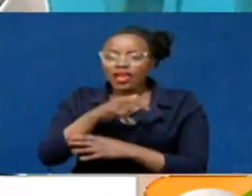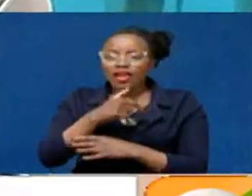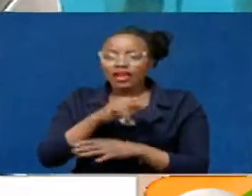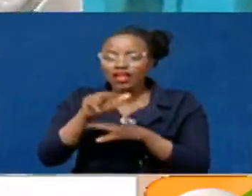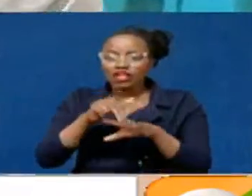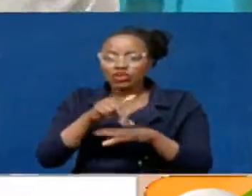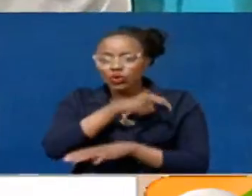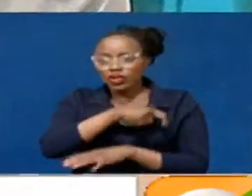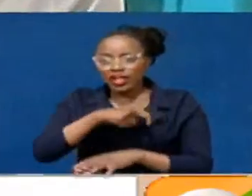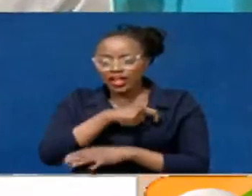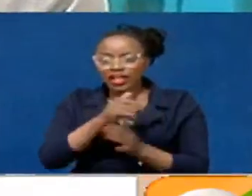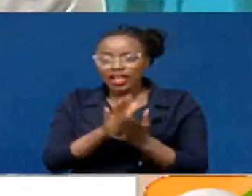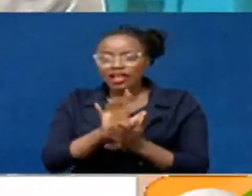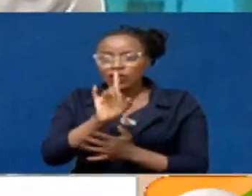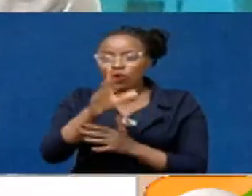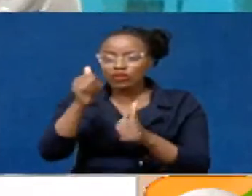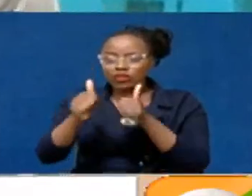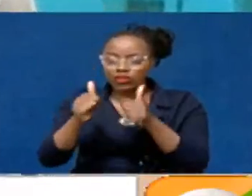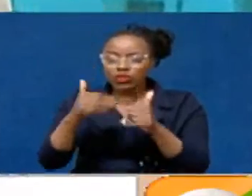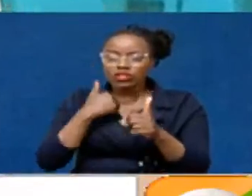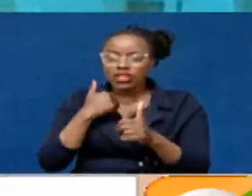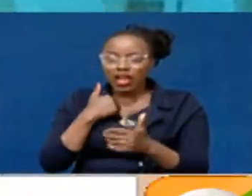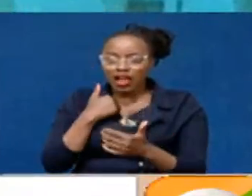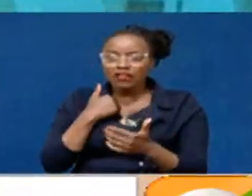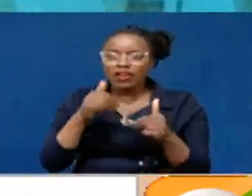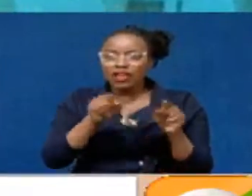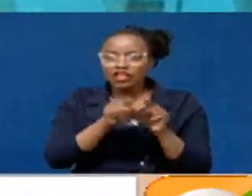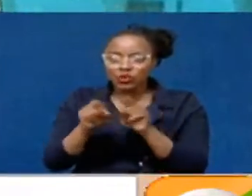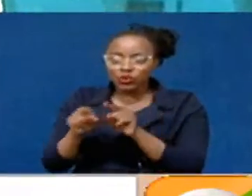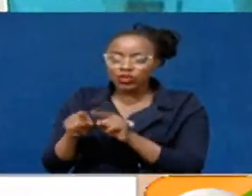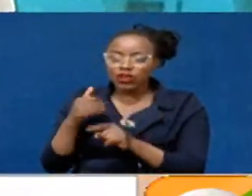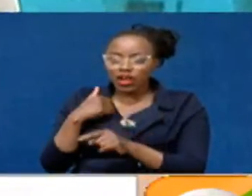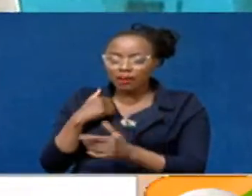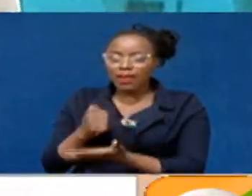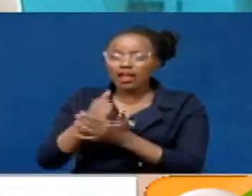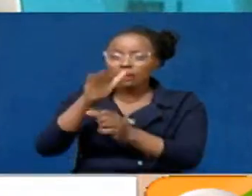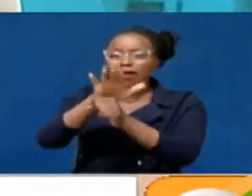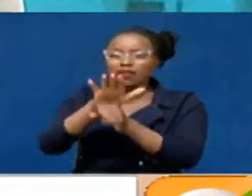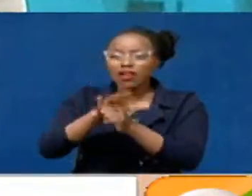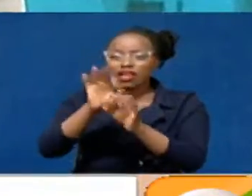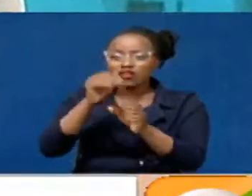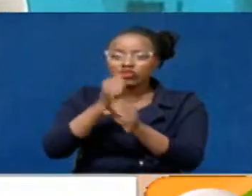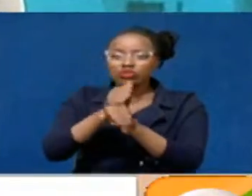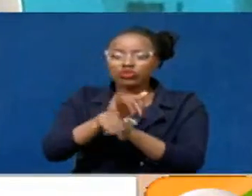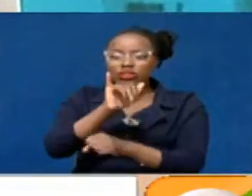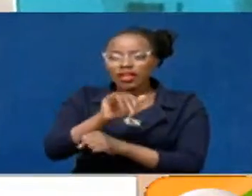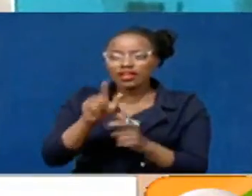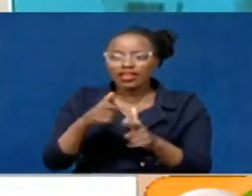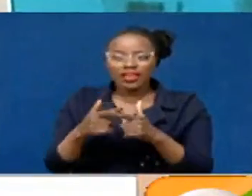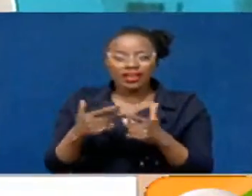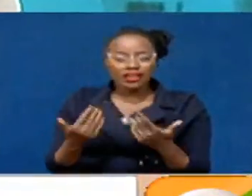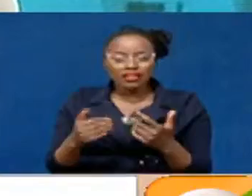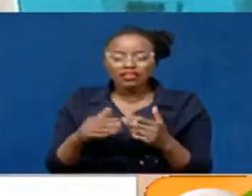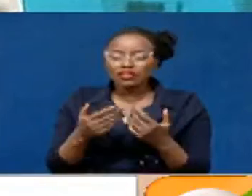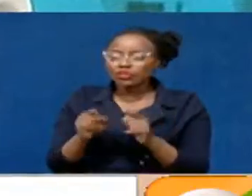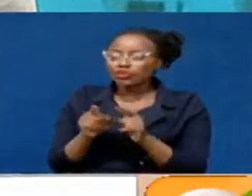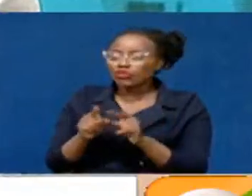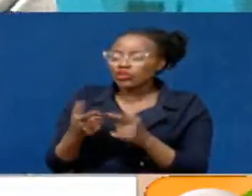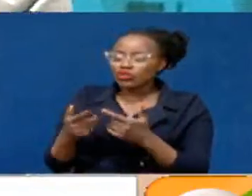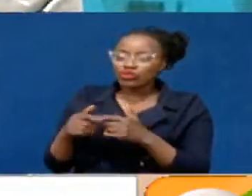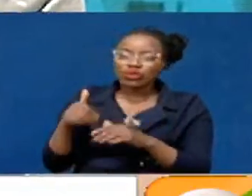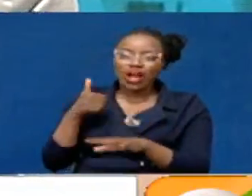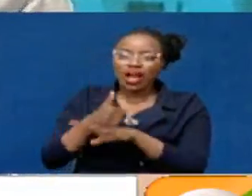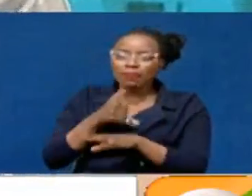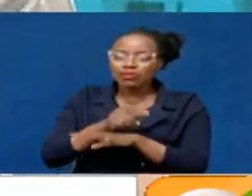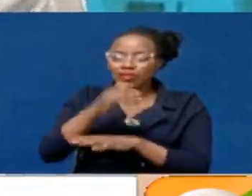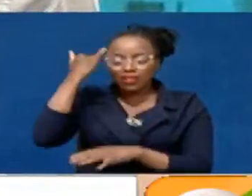conference if they wanted. And one of the things I think politically that would be helpful for them if they were to do that was really to disabuse all of us